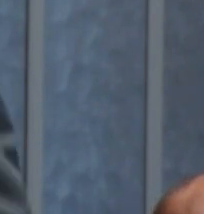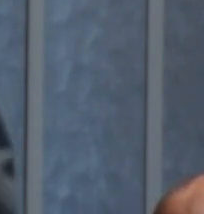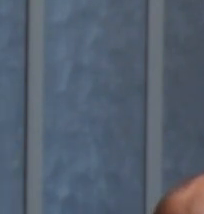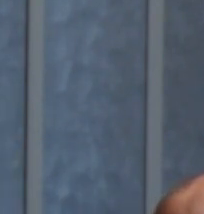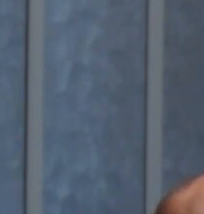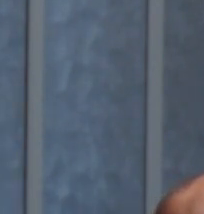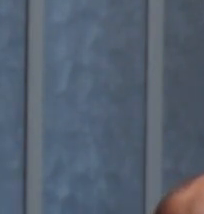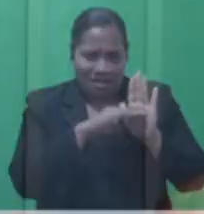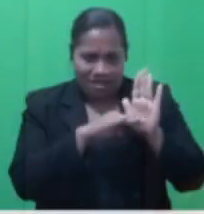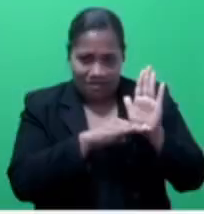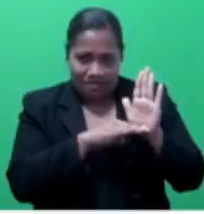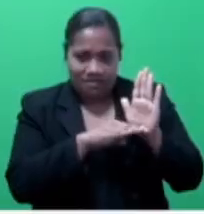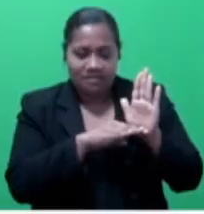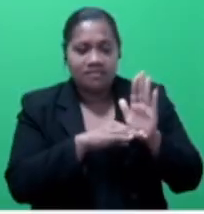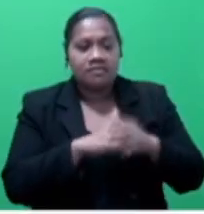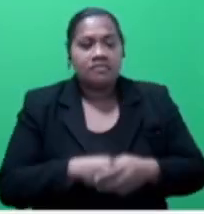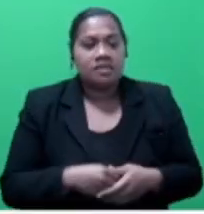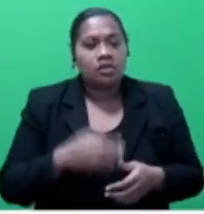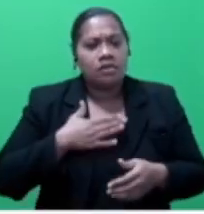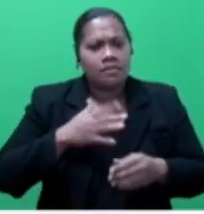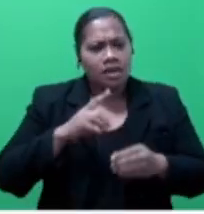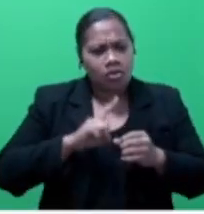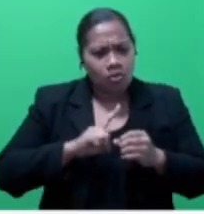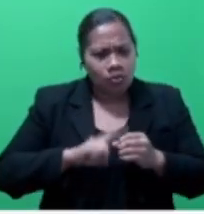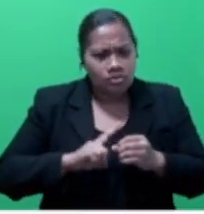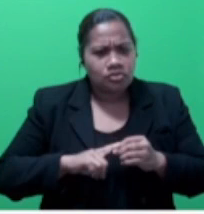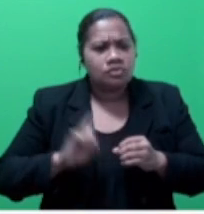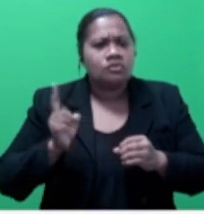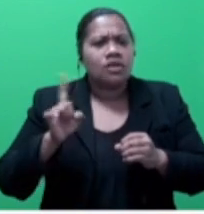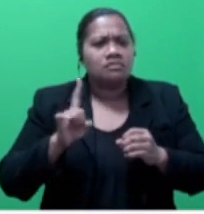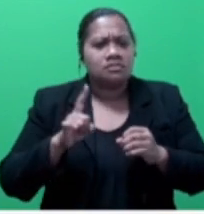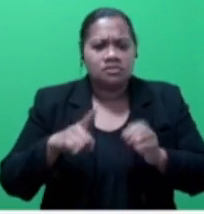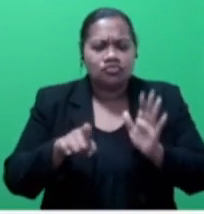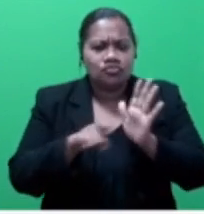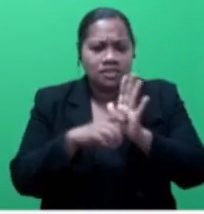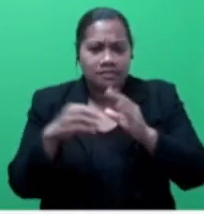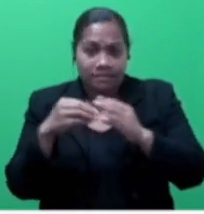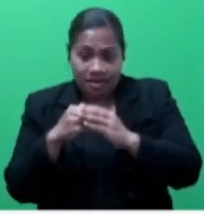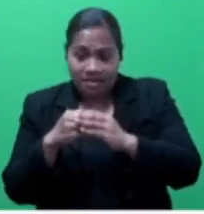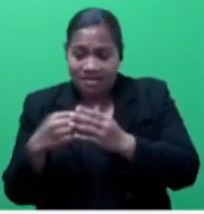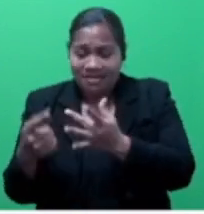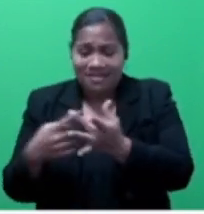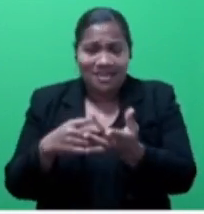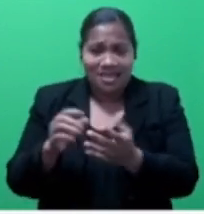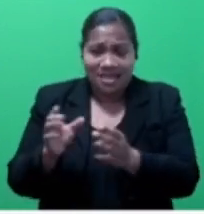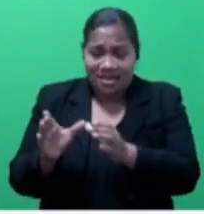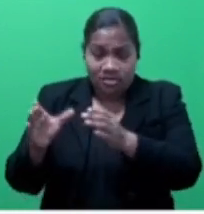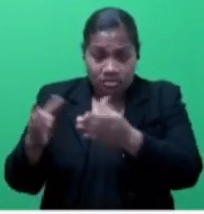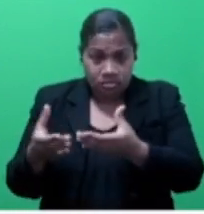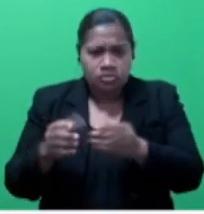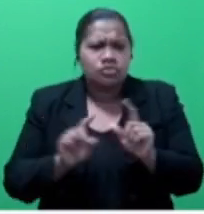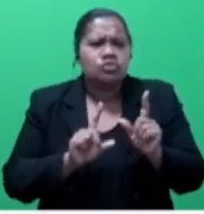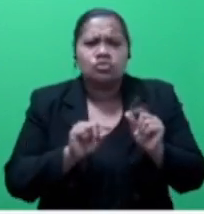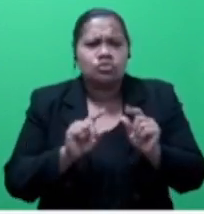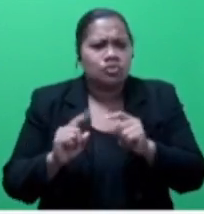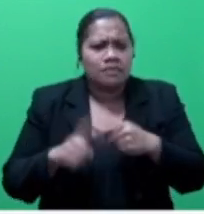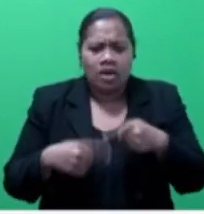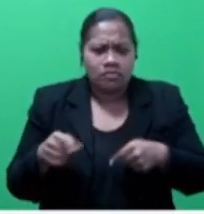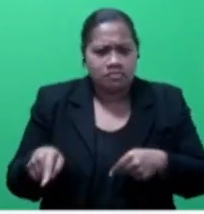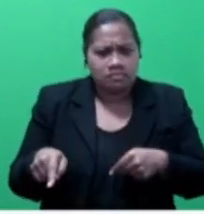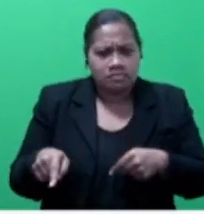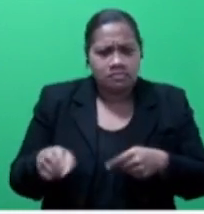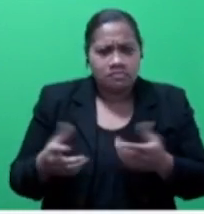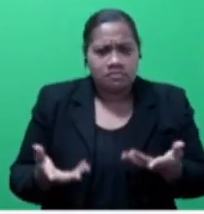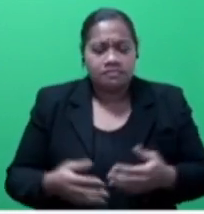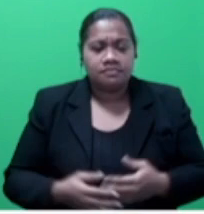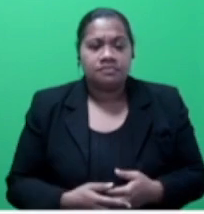question is, what is the Reserve Bank and the related financial institutions doing about this non-compliance so that